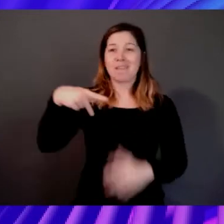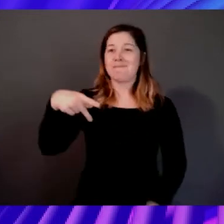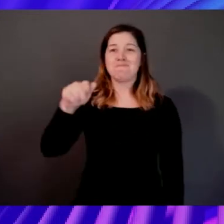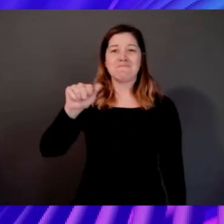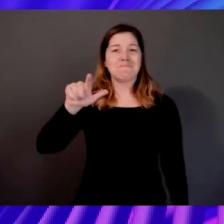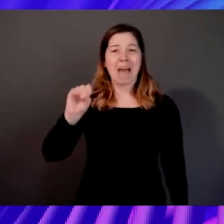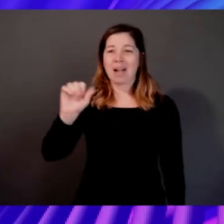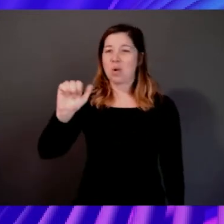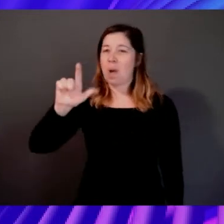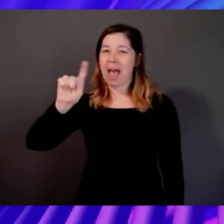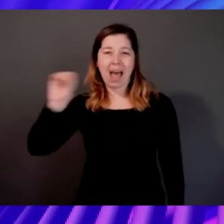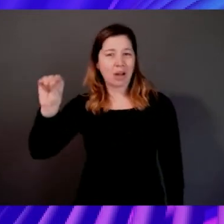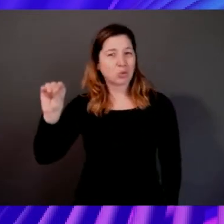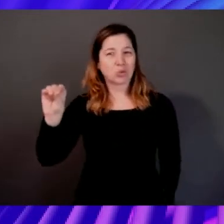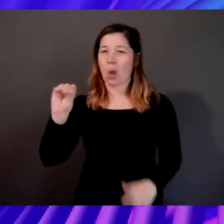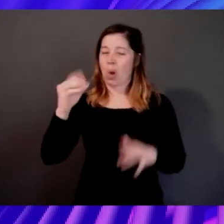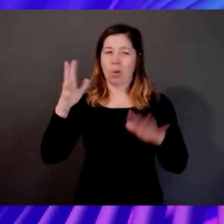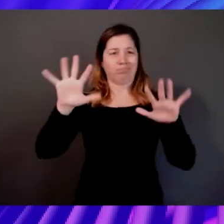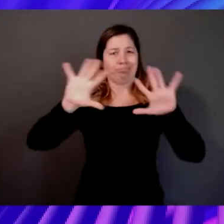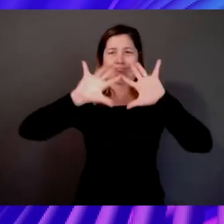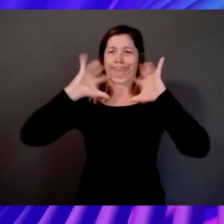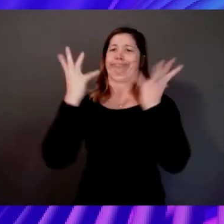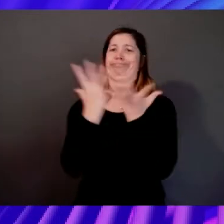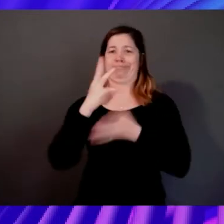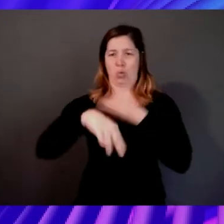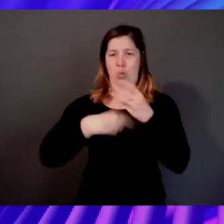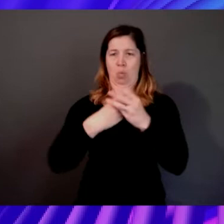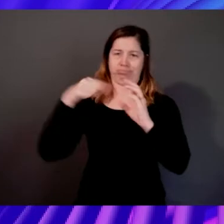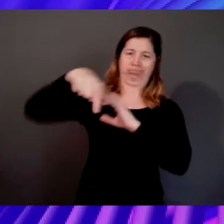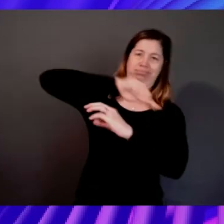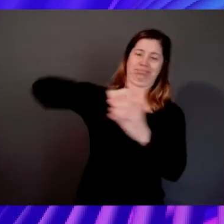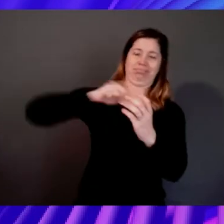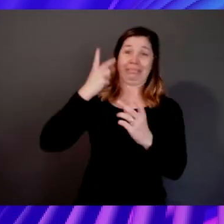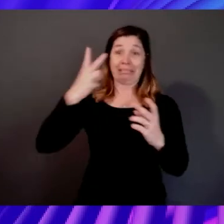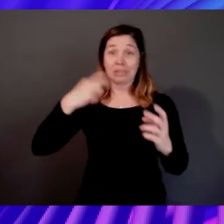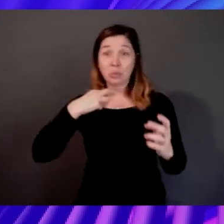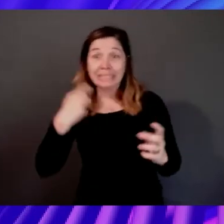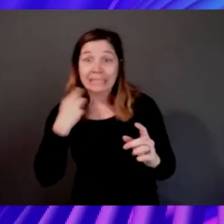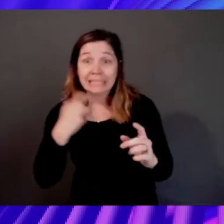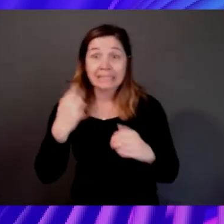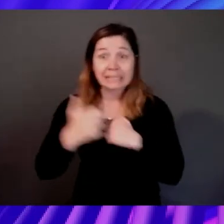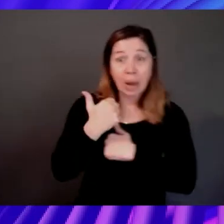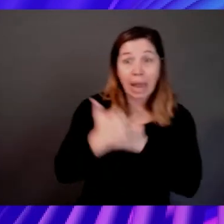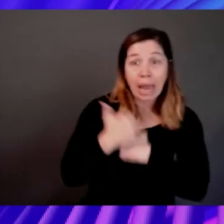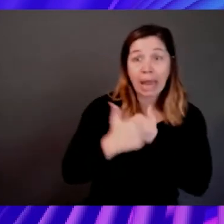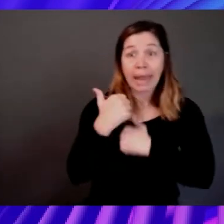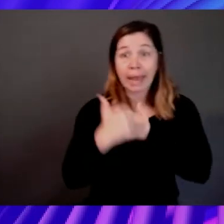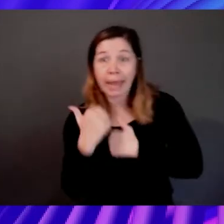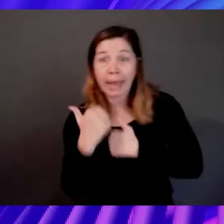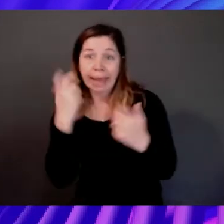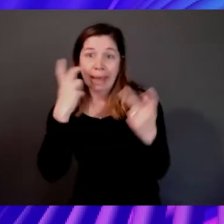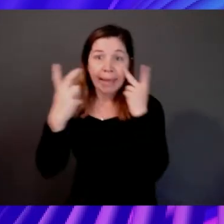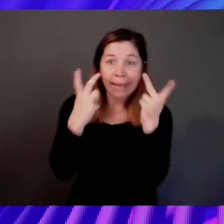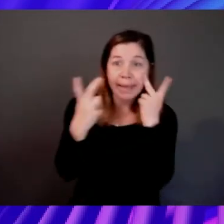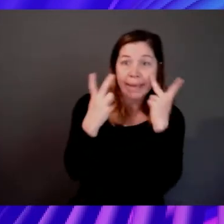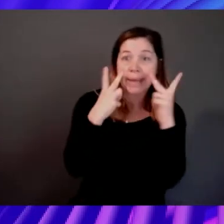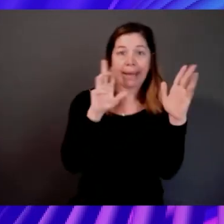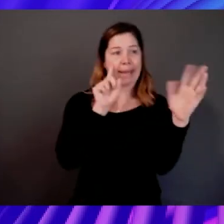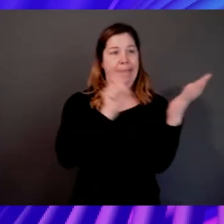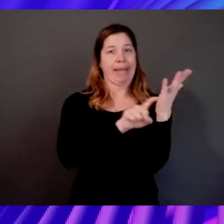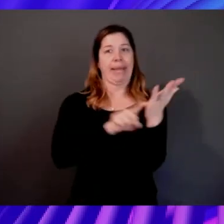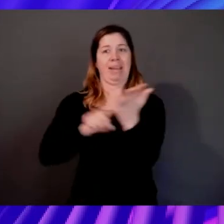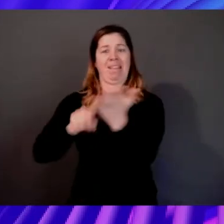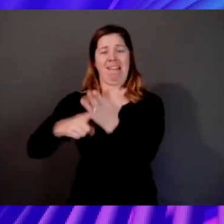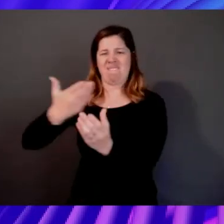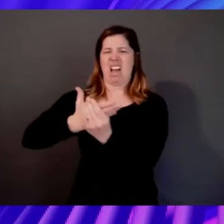world. All of those see all these threats. They have all these threat indicators. A lot of telemetry. Yeah, exactly. They have all of these files that are passing through them every day that